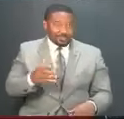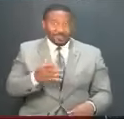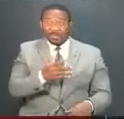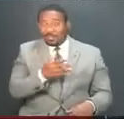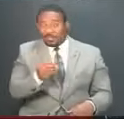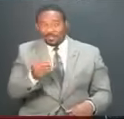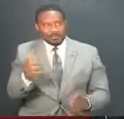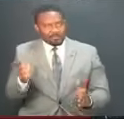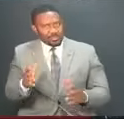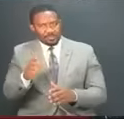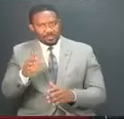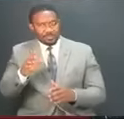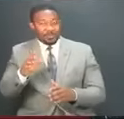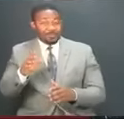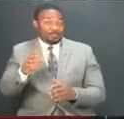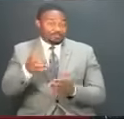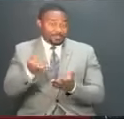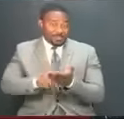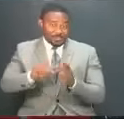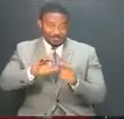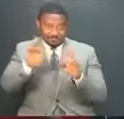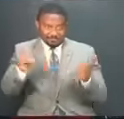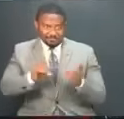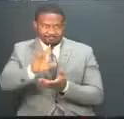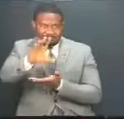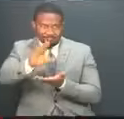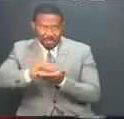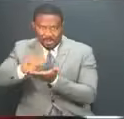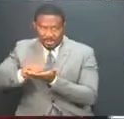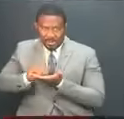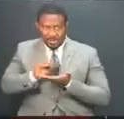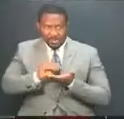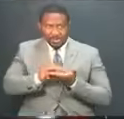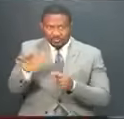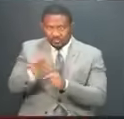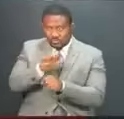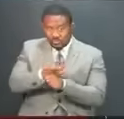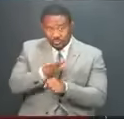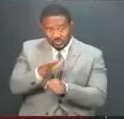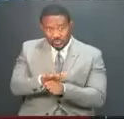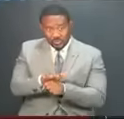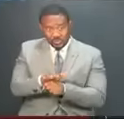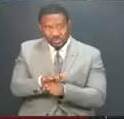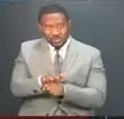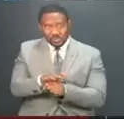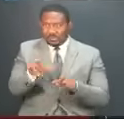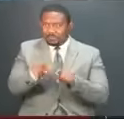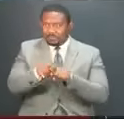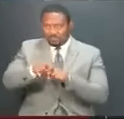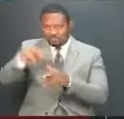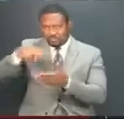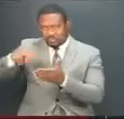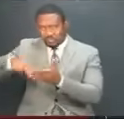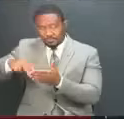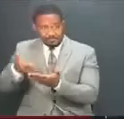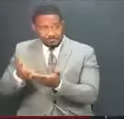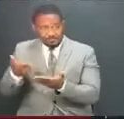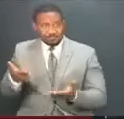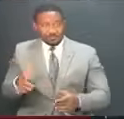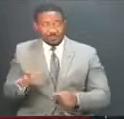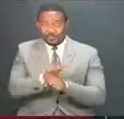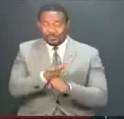I urge the Hansa department to capture the report in its entirety, as if it was read word by word. Thank